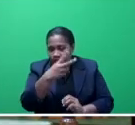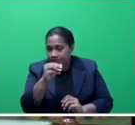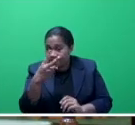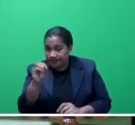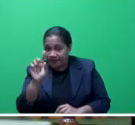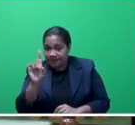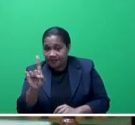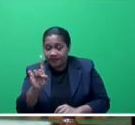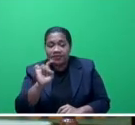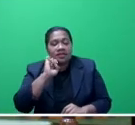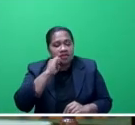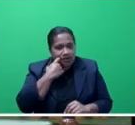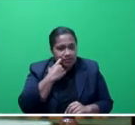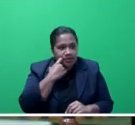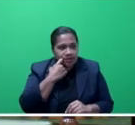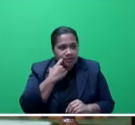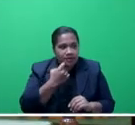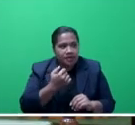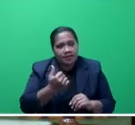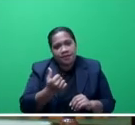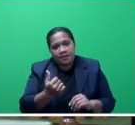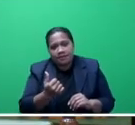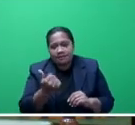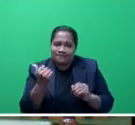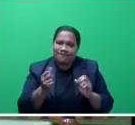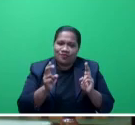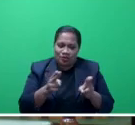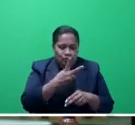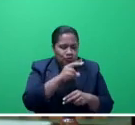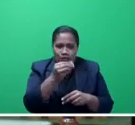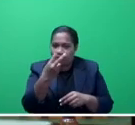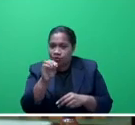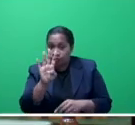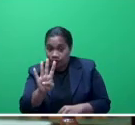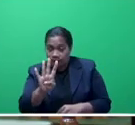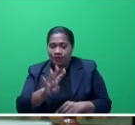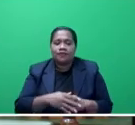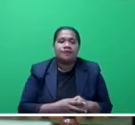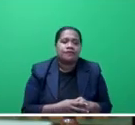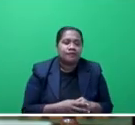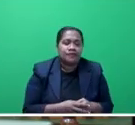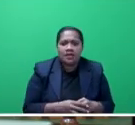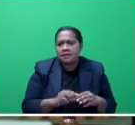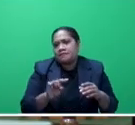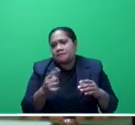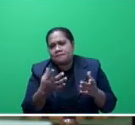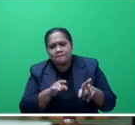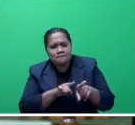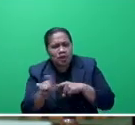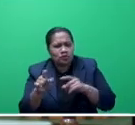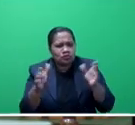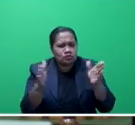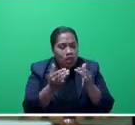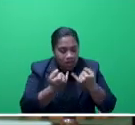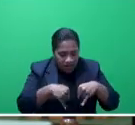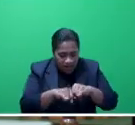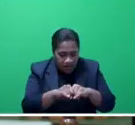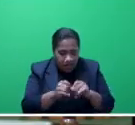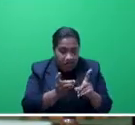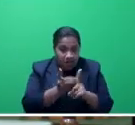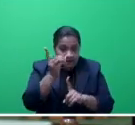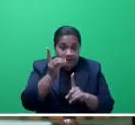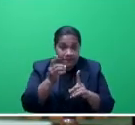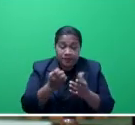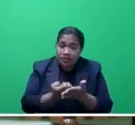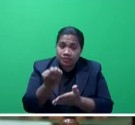to pre-pandemic levels by 2024. However, most small island developing economies do not